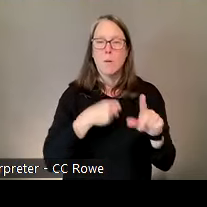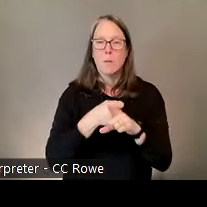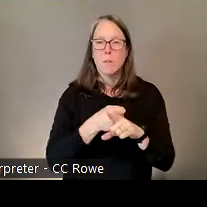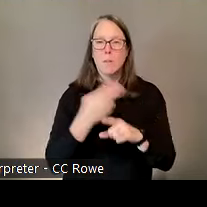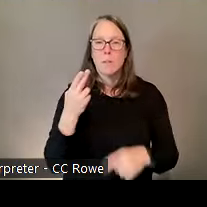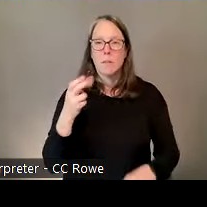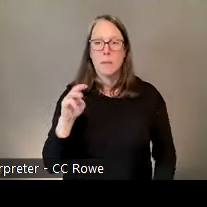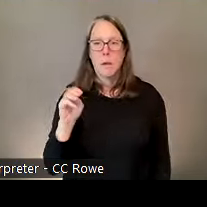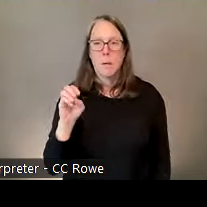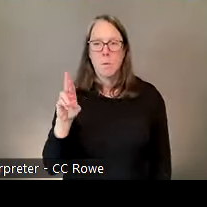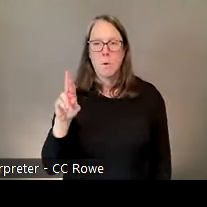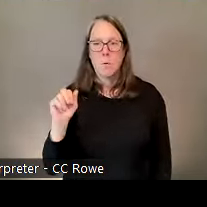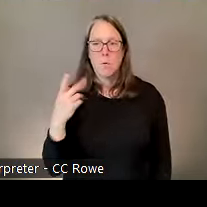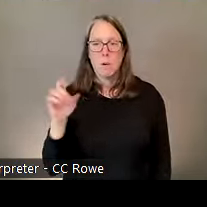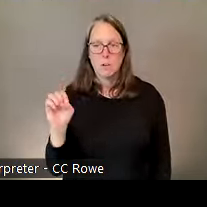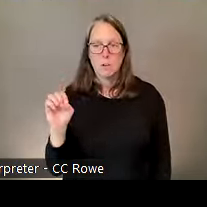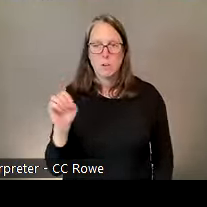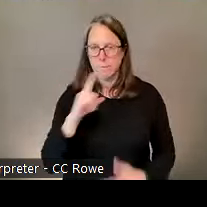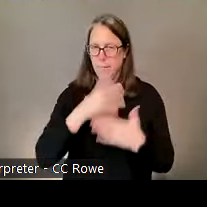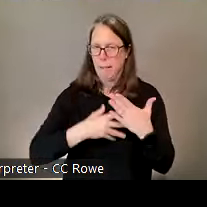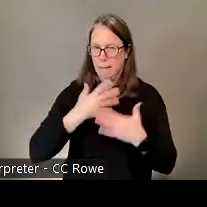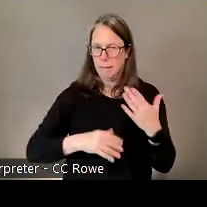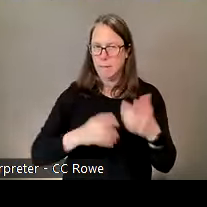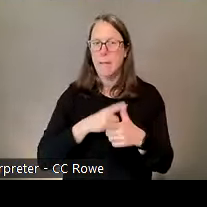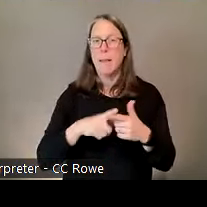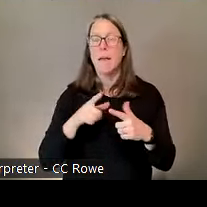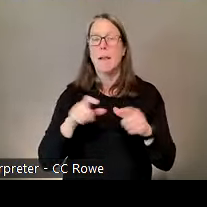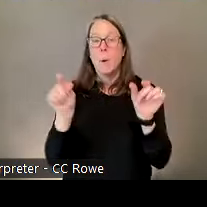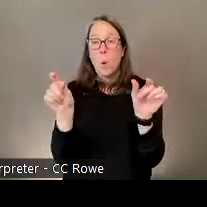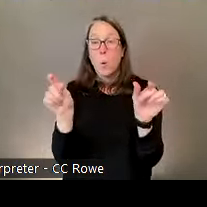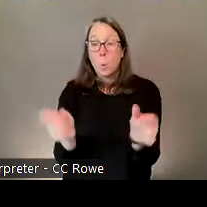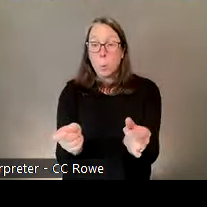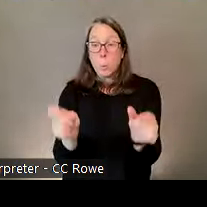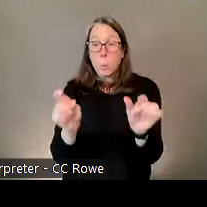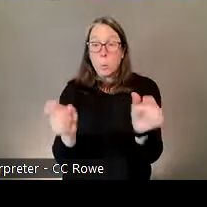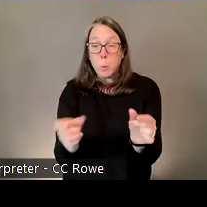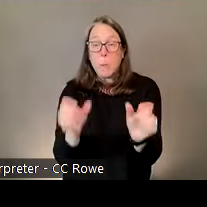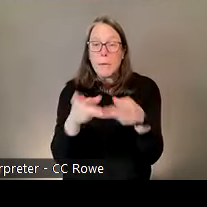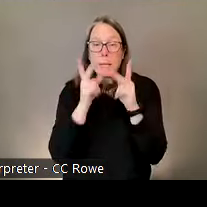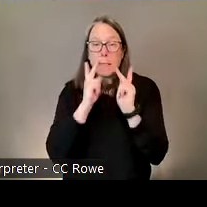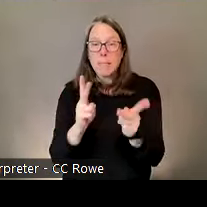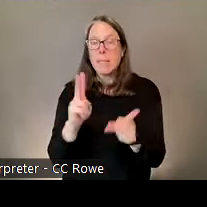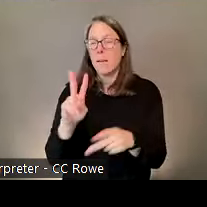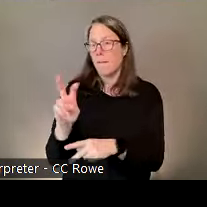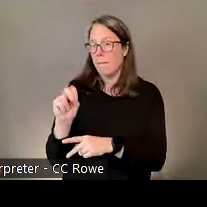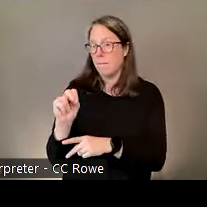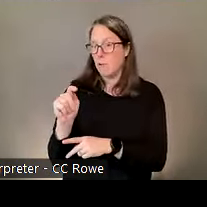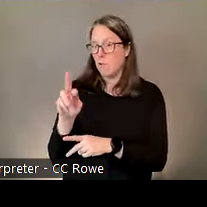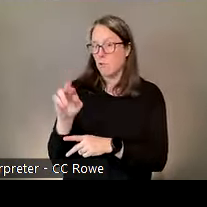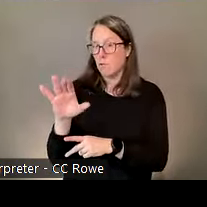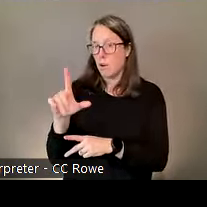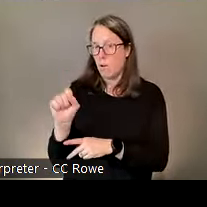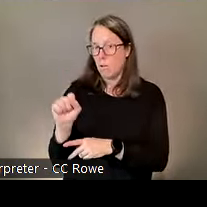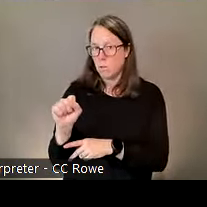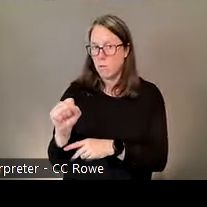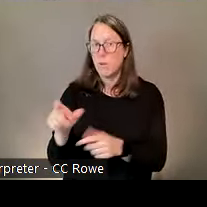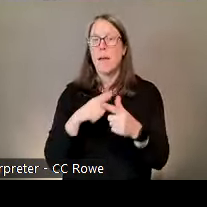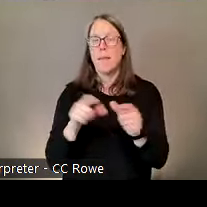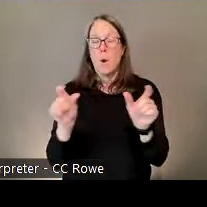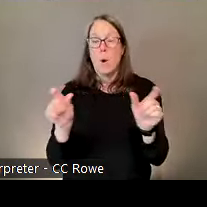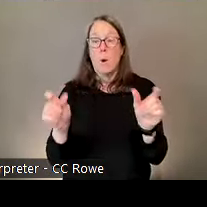And then there's this part here. So this is in the ventricles, but ventricles are normal in size. And then this is a more